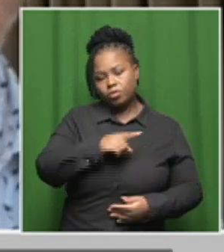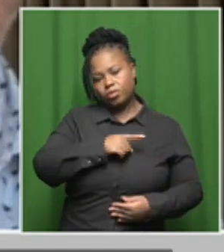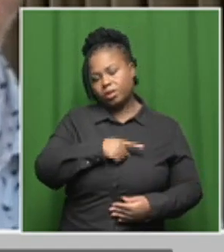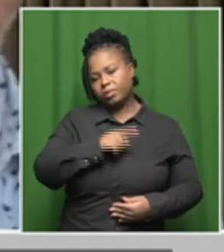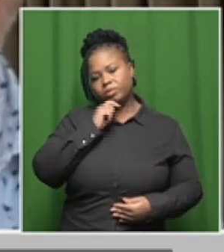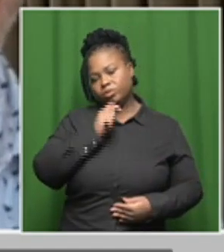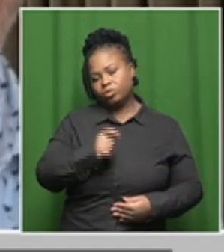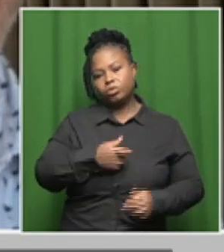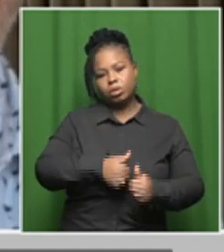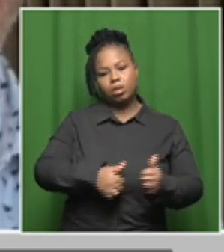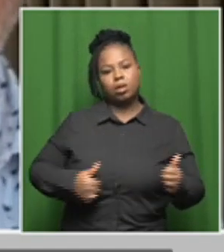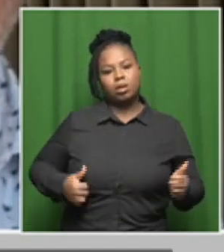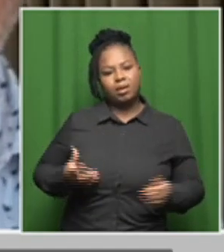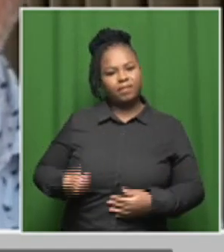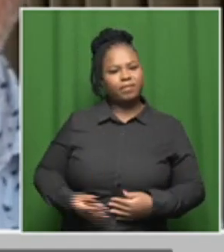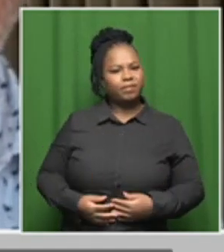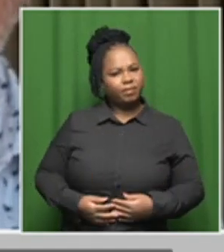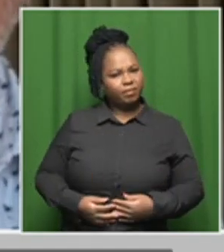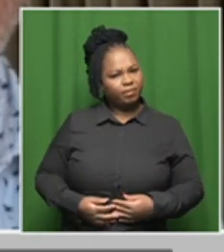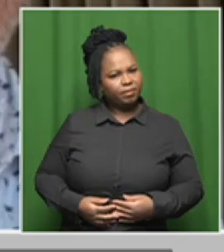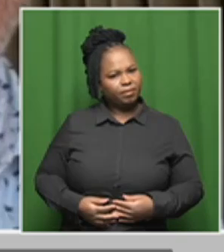such a backlog. It's a lot of work.